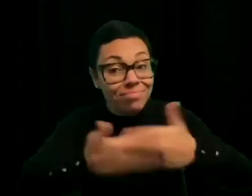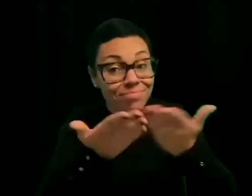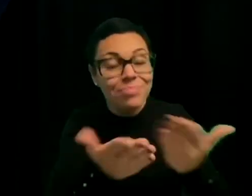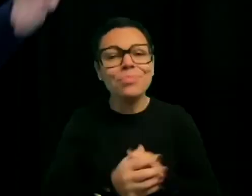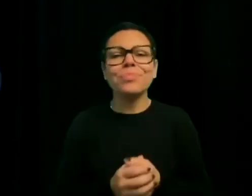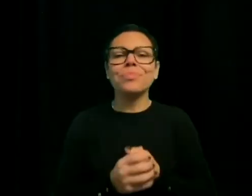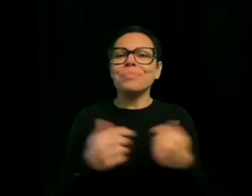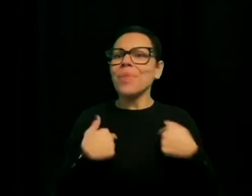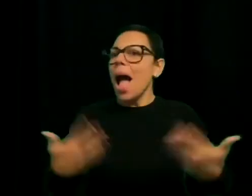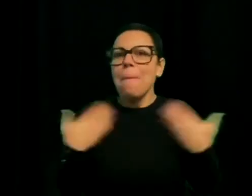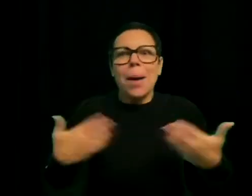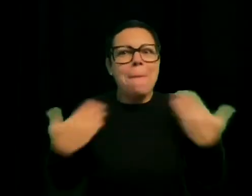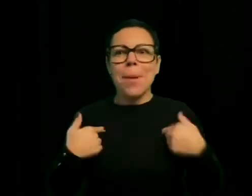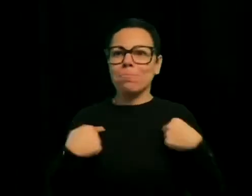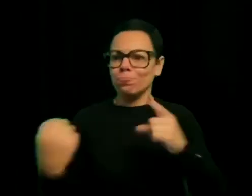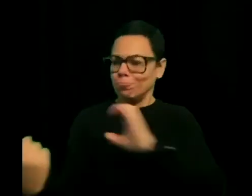increase this